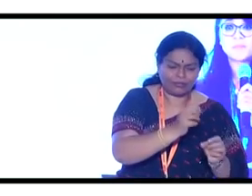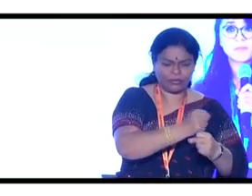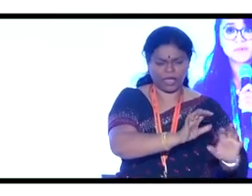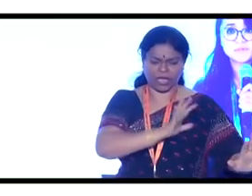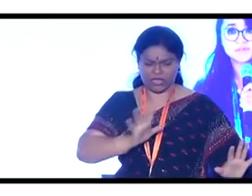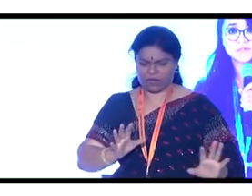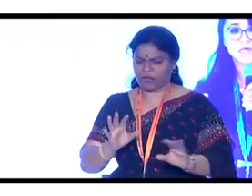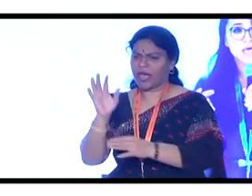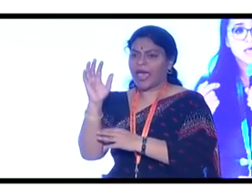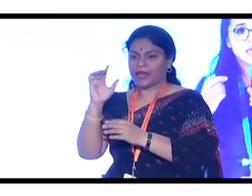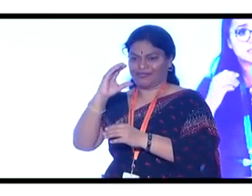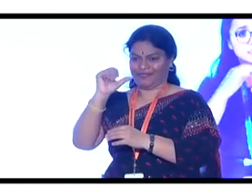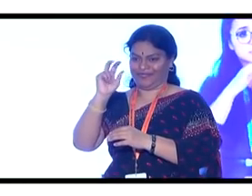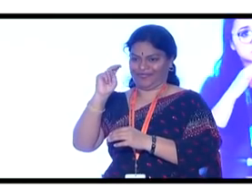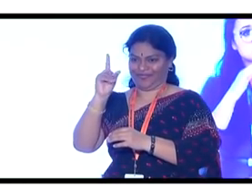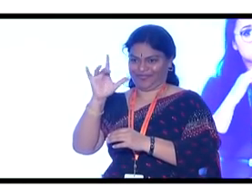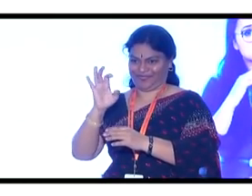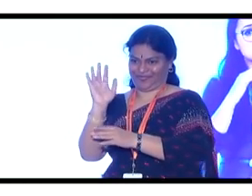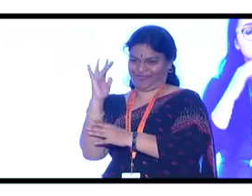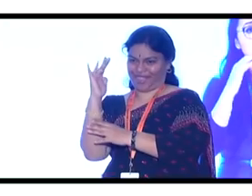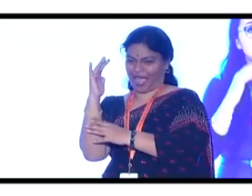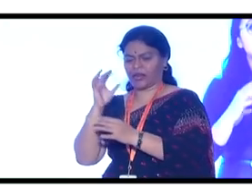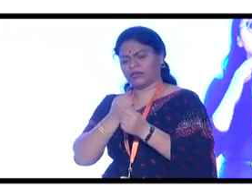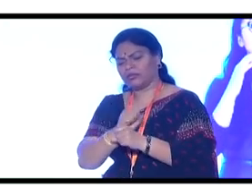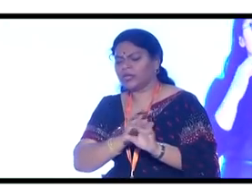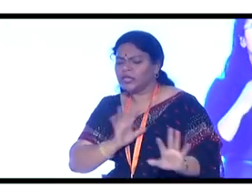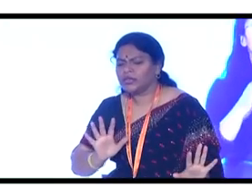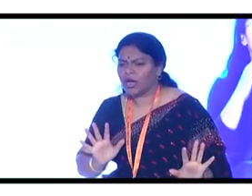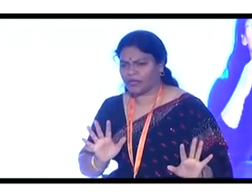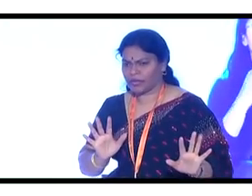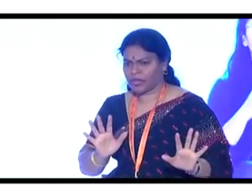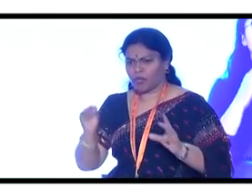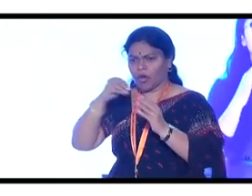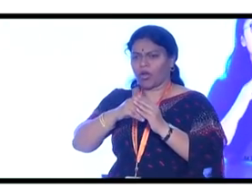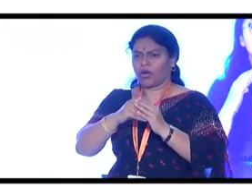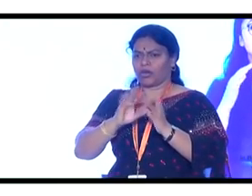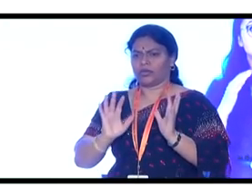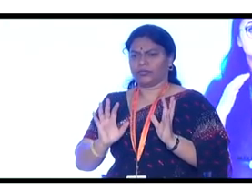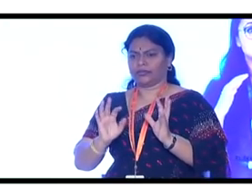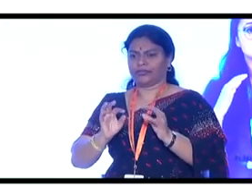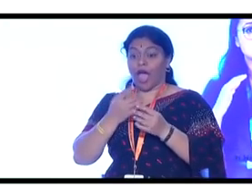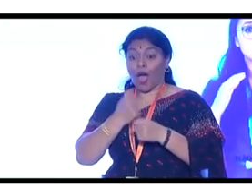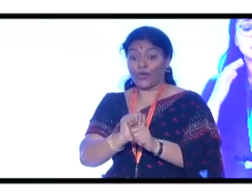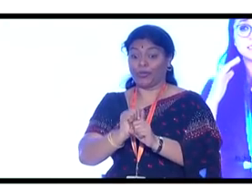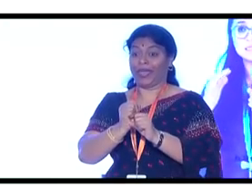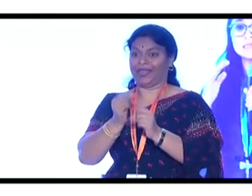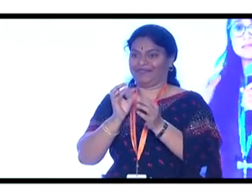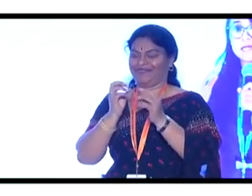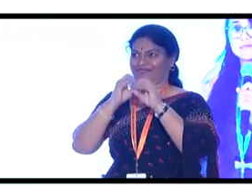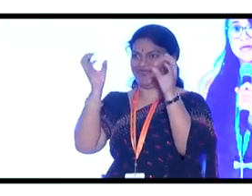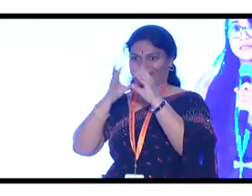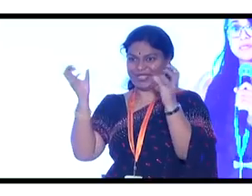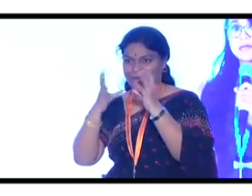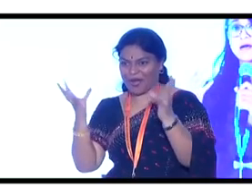and papers. And in this situation, we proudly organize Diwali Melas. And in